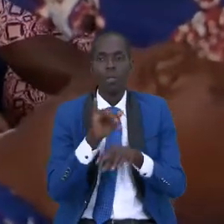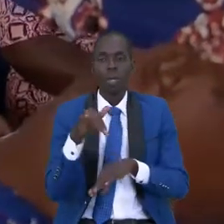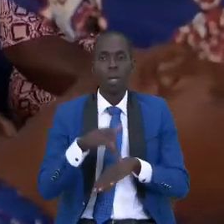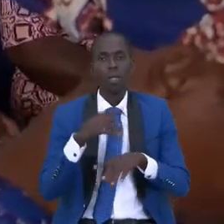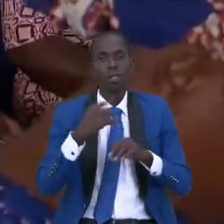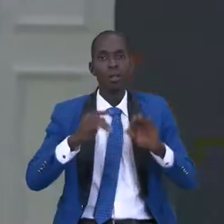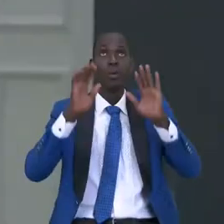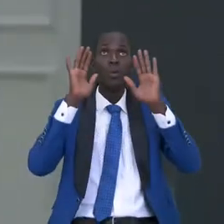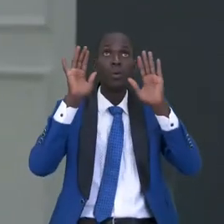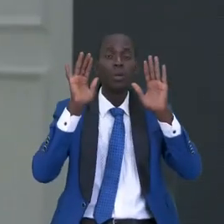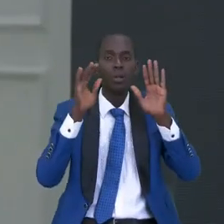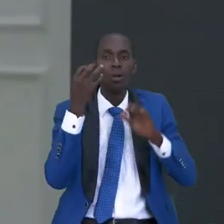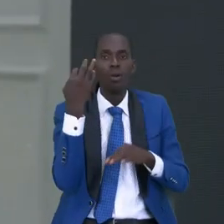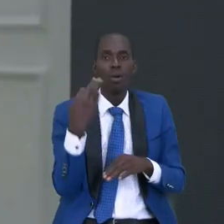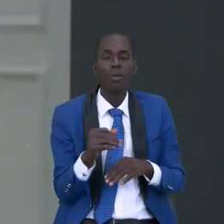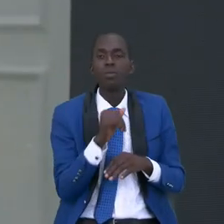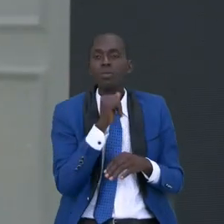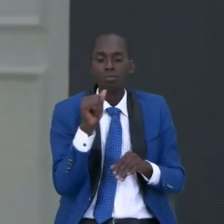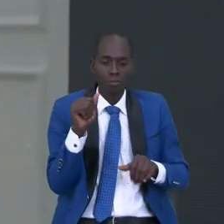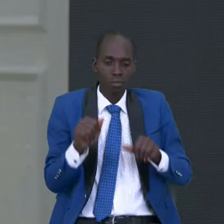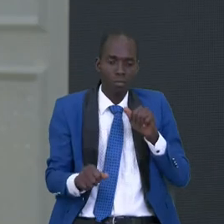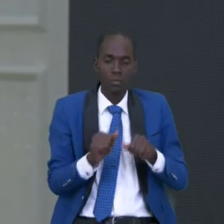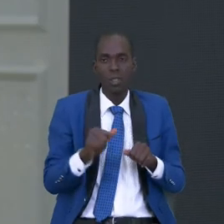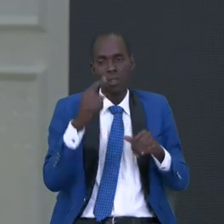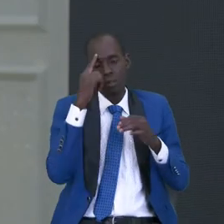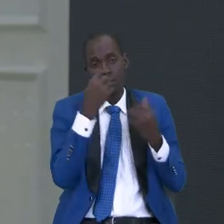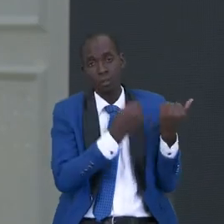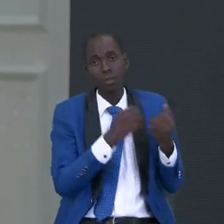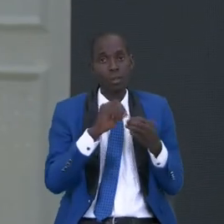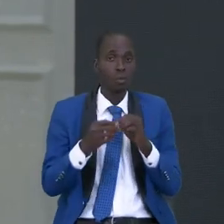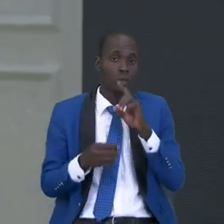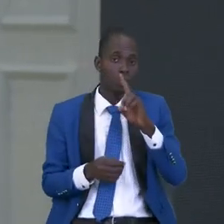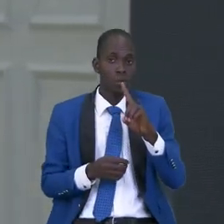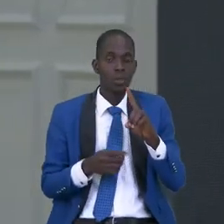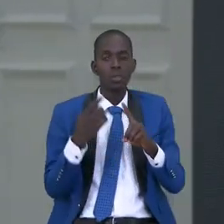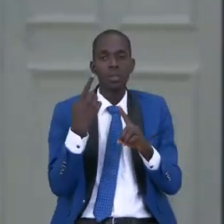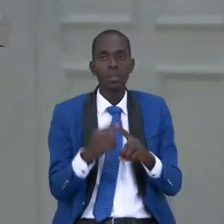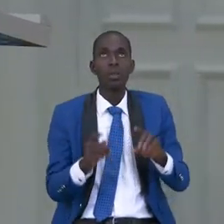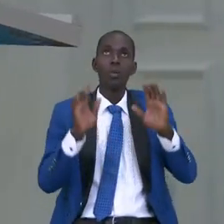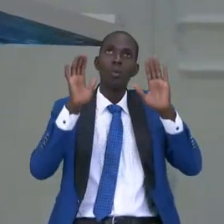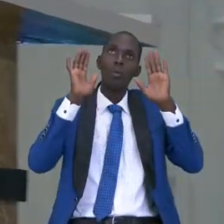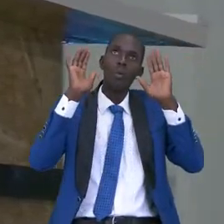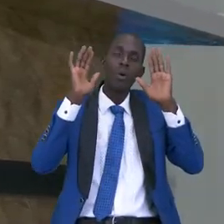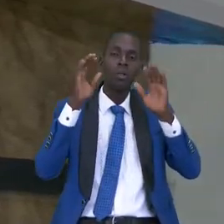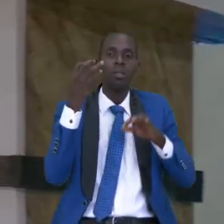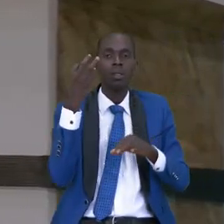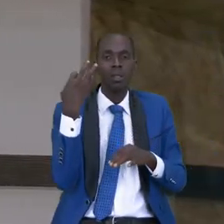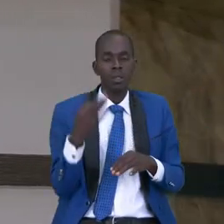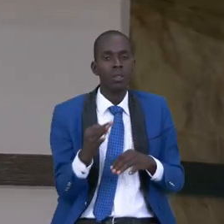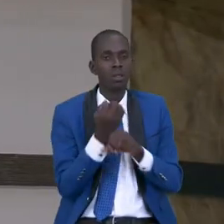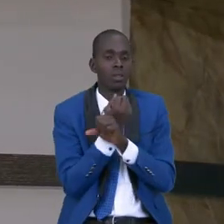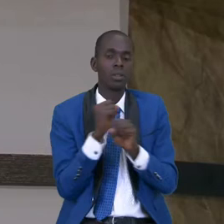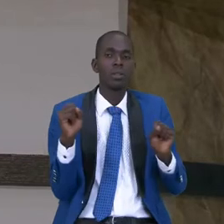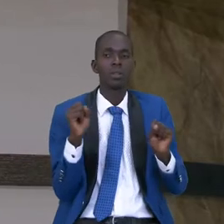wonders of unwavering faith. Number one is the wonder of